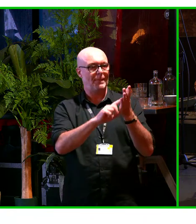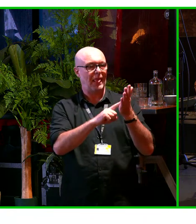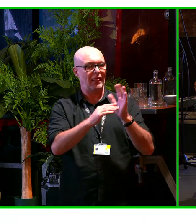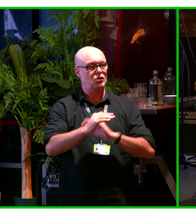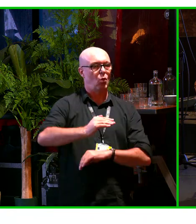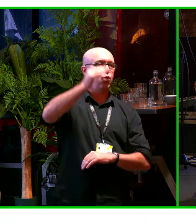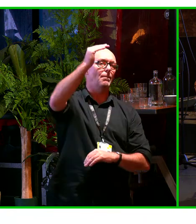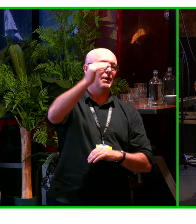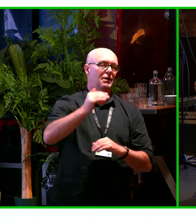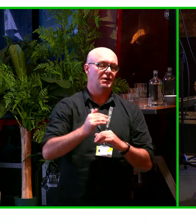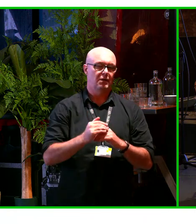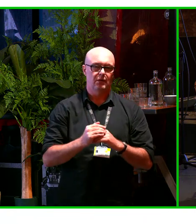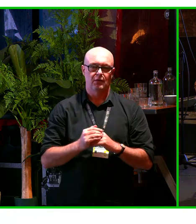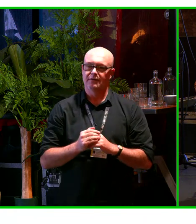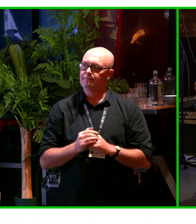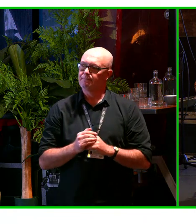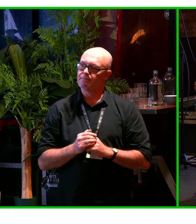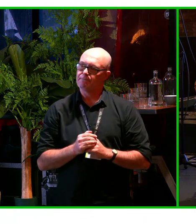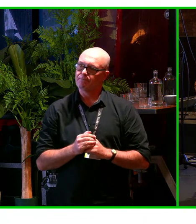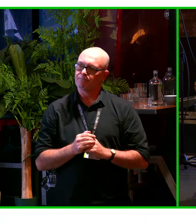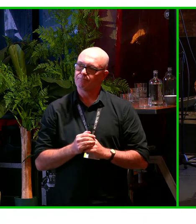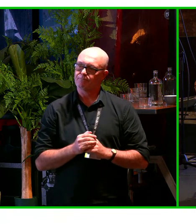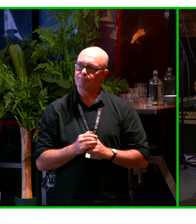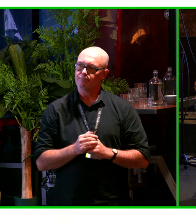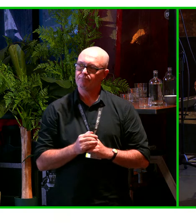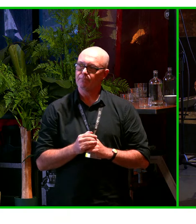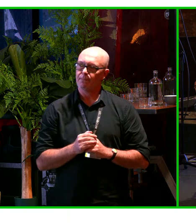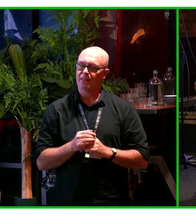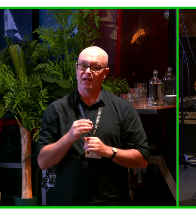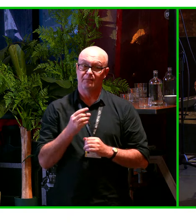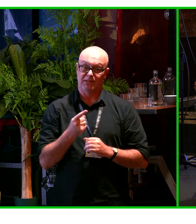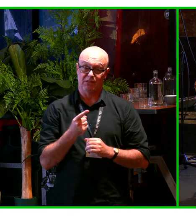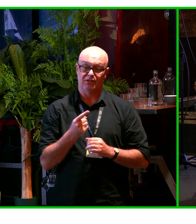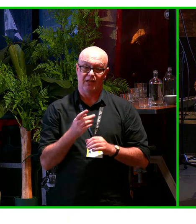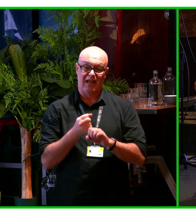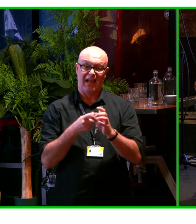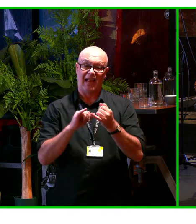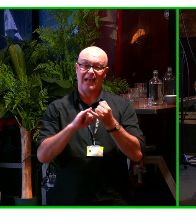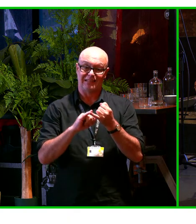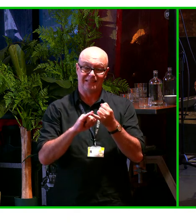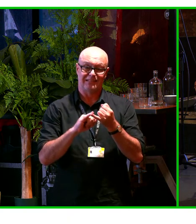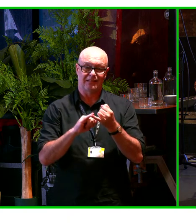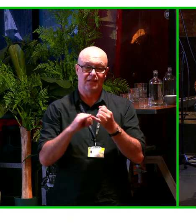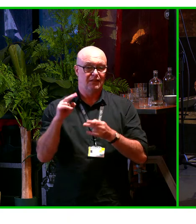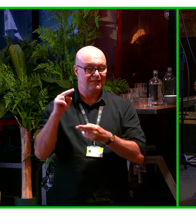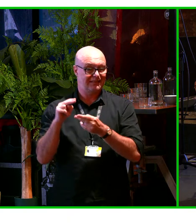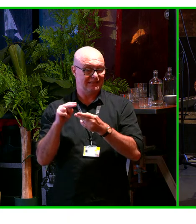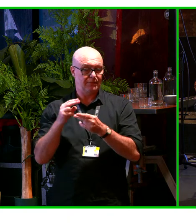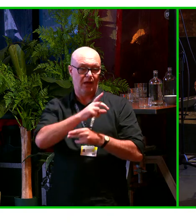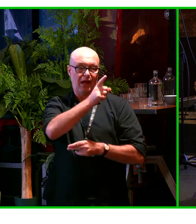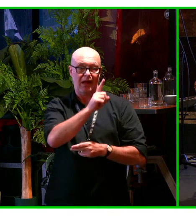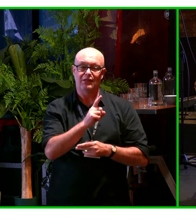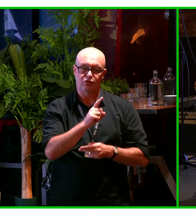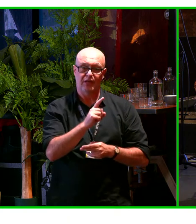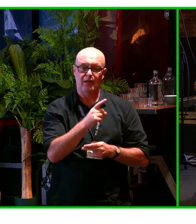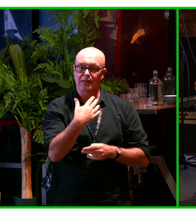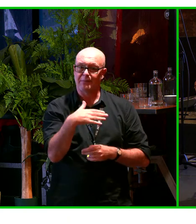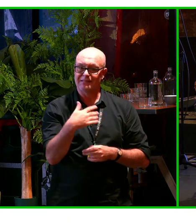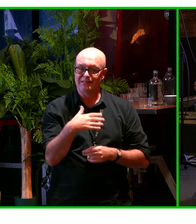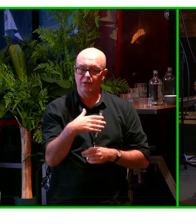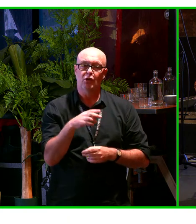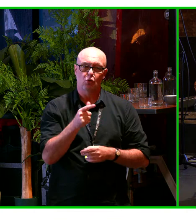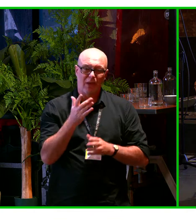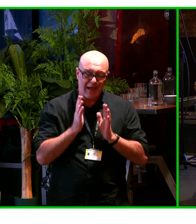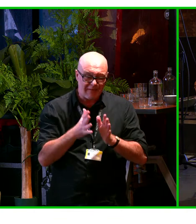of burning gas at 3 pence a kilowatt unit, we're burning electric. That's where we've got to have the holistic approach to